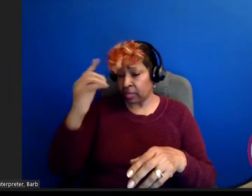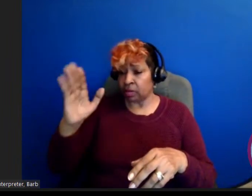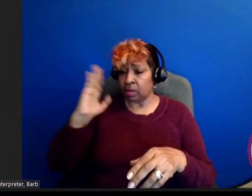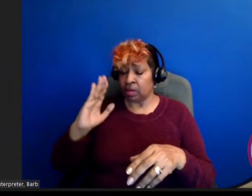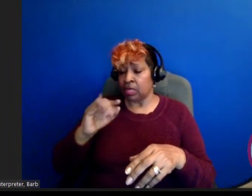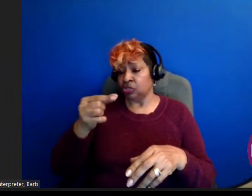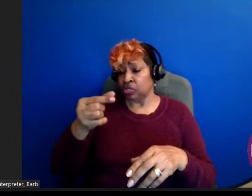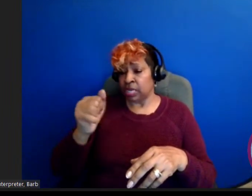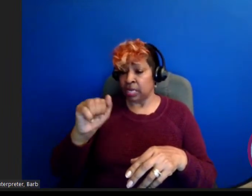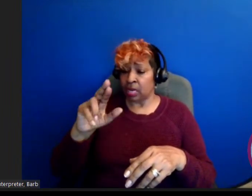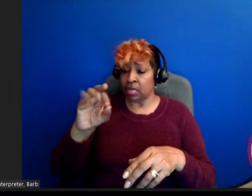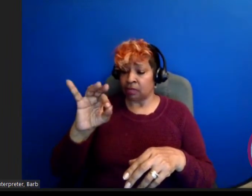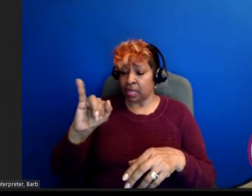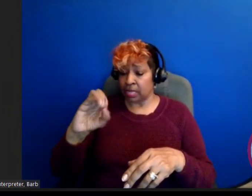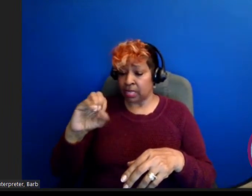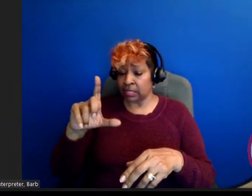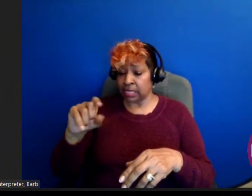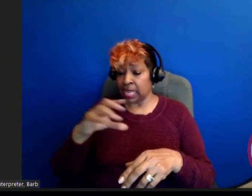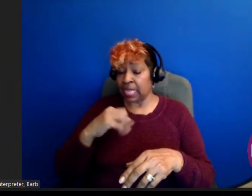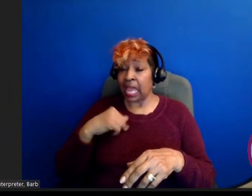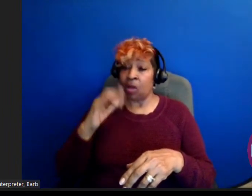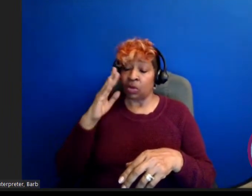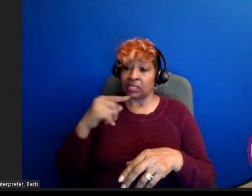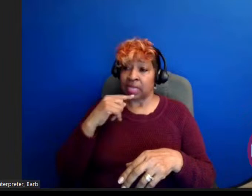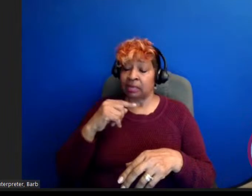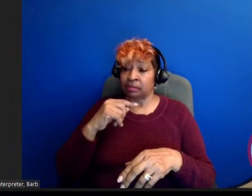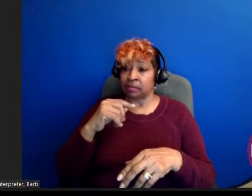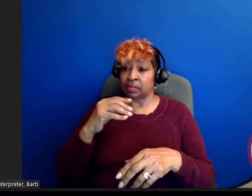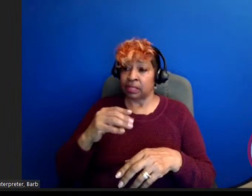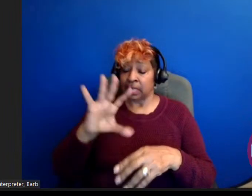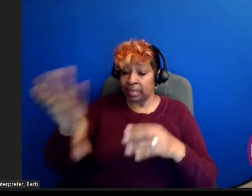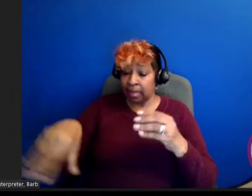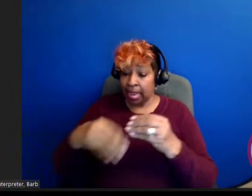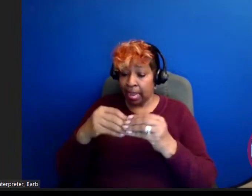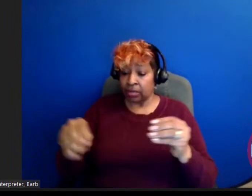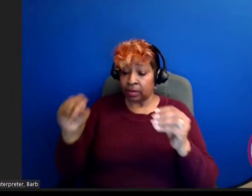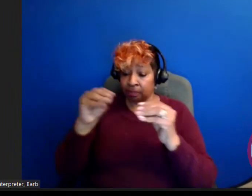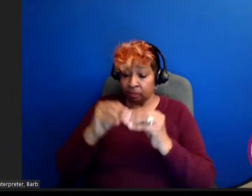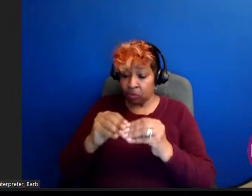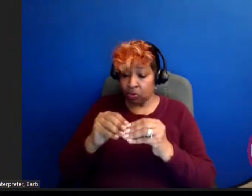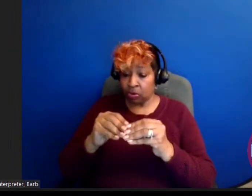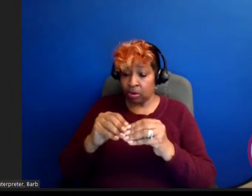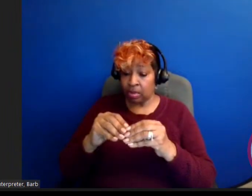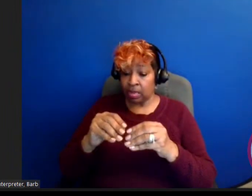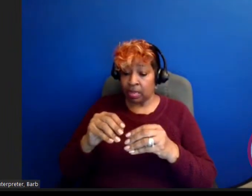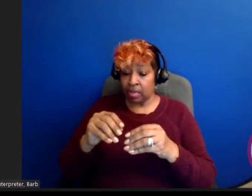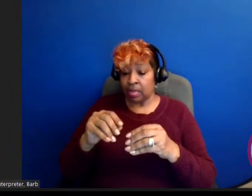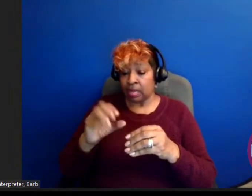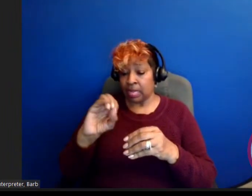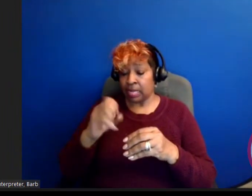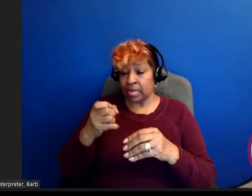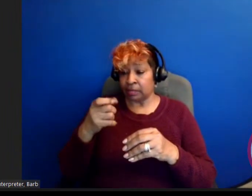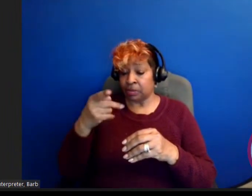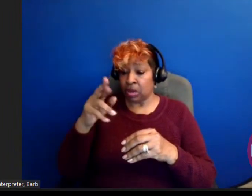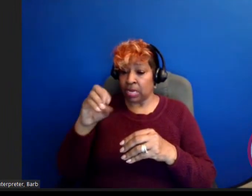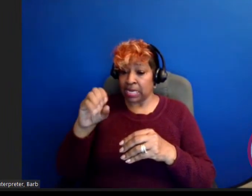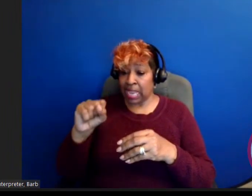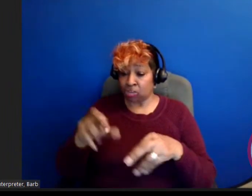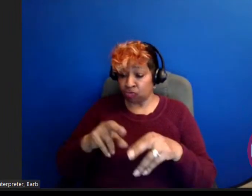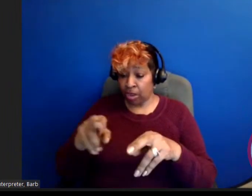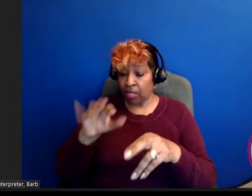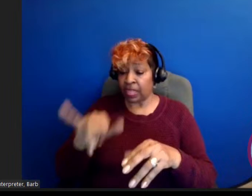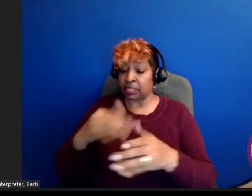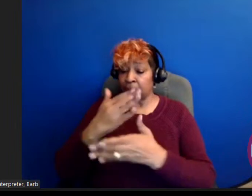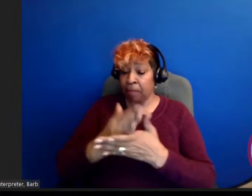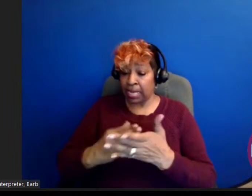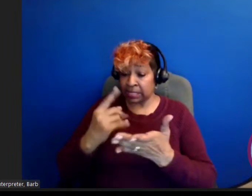say reinstituting additional X routes, right? That's definitely part of the discussion, right, of bus vision. Is that a